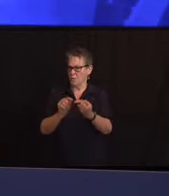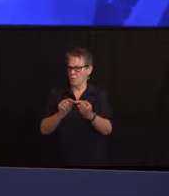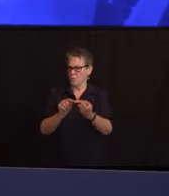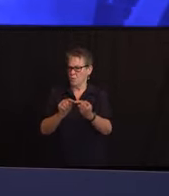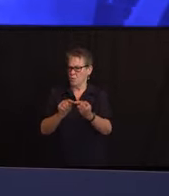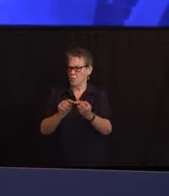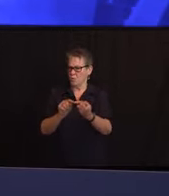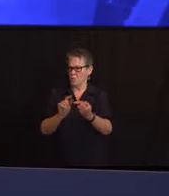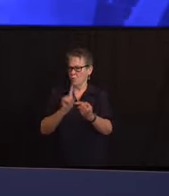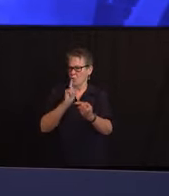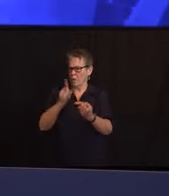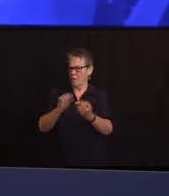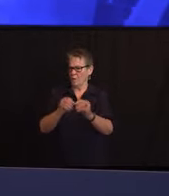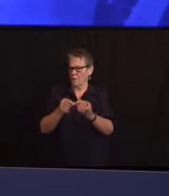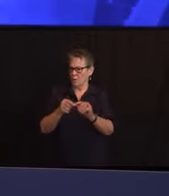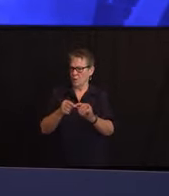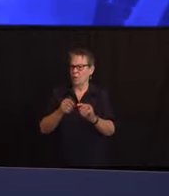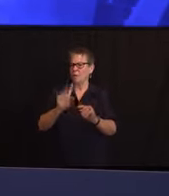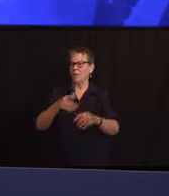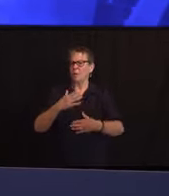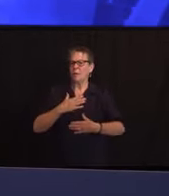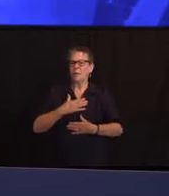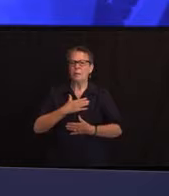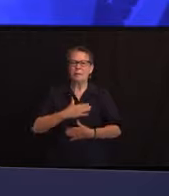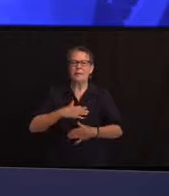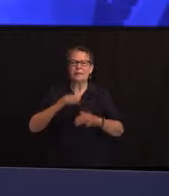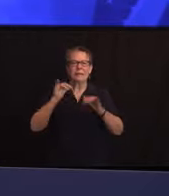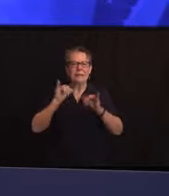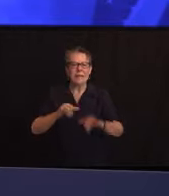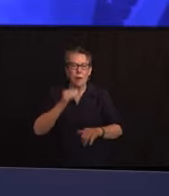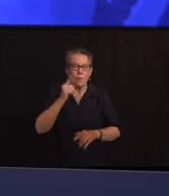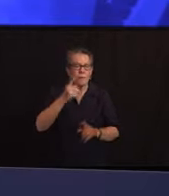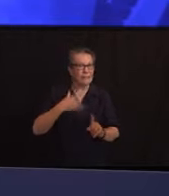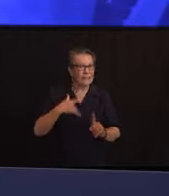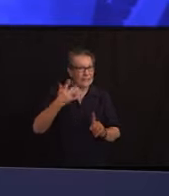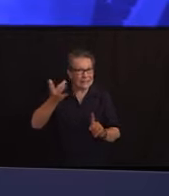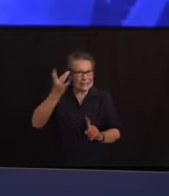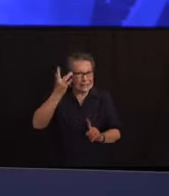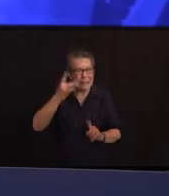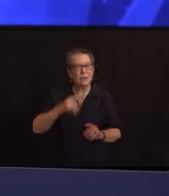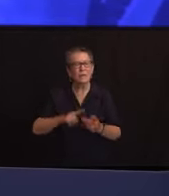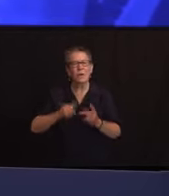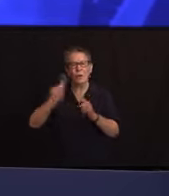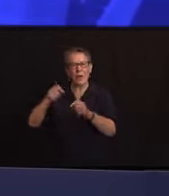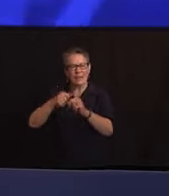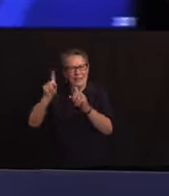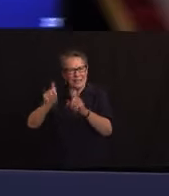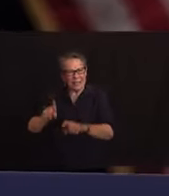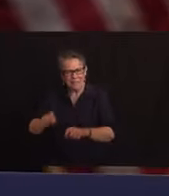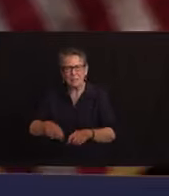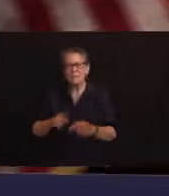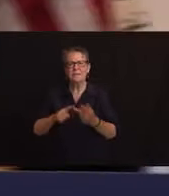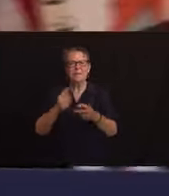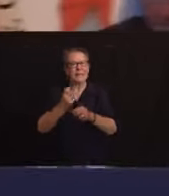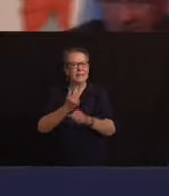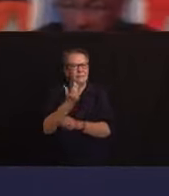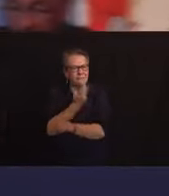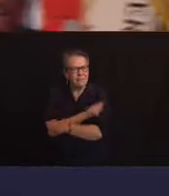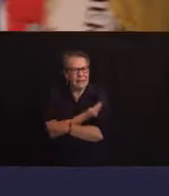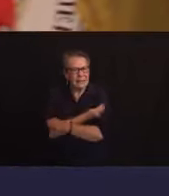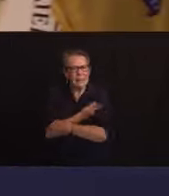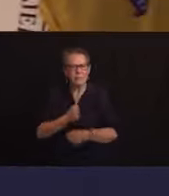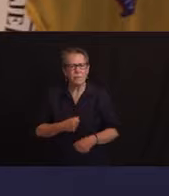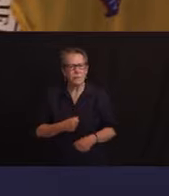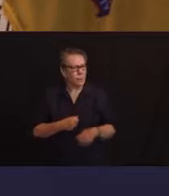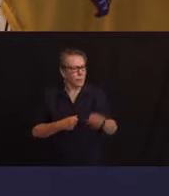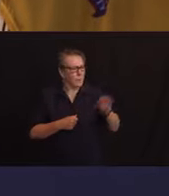distance, stay home when you are sick, get tested, and let's get vaccinated. Thank you. And again, Judy, not to